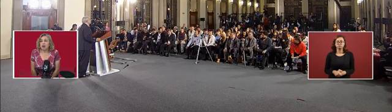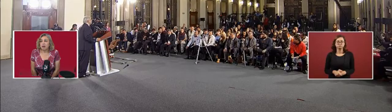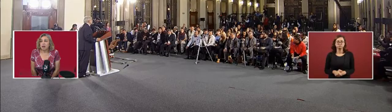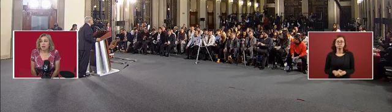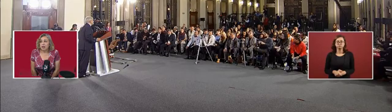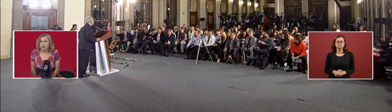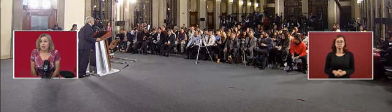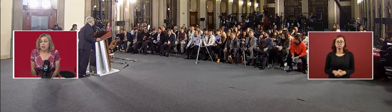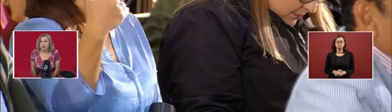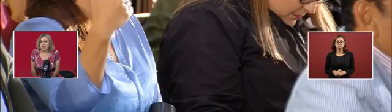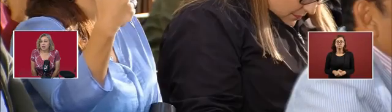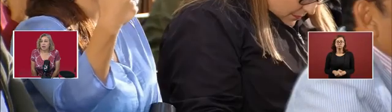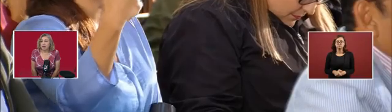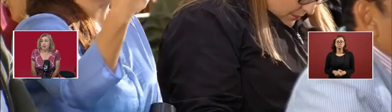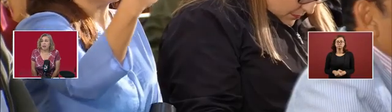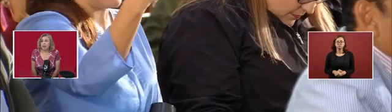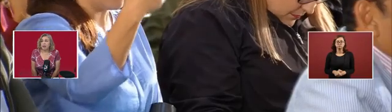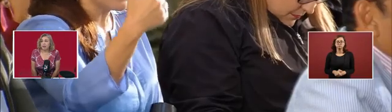However,